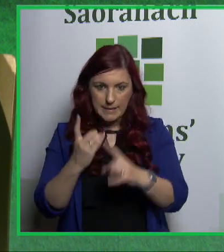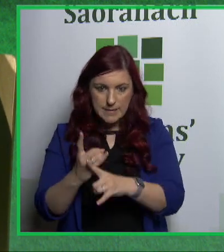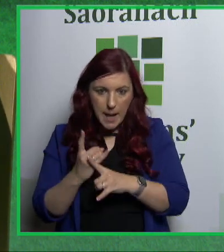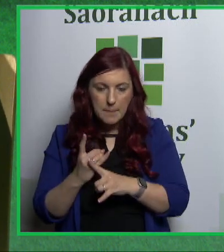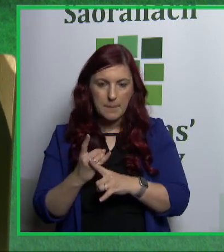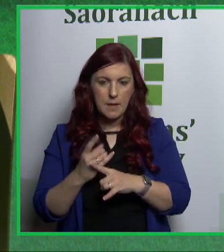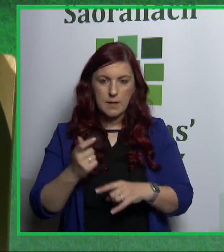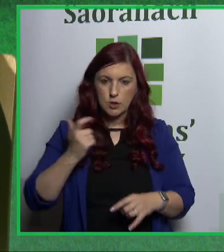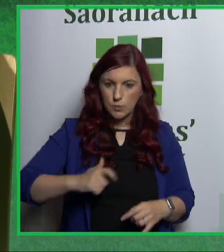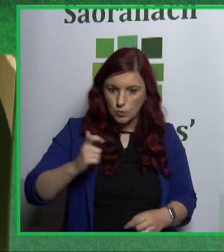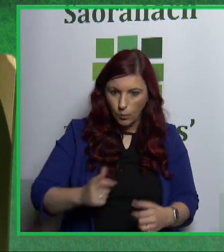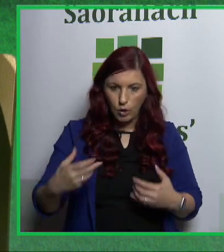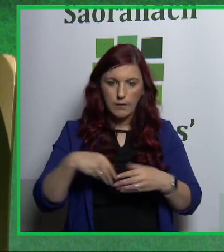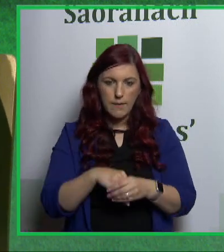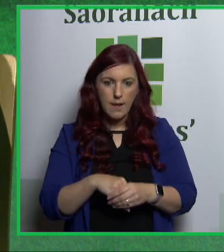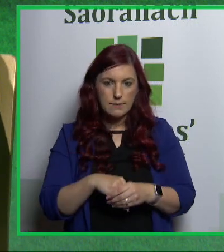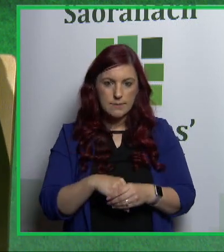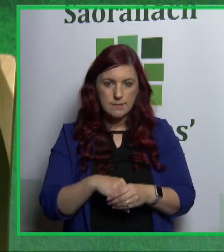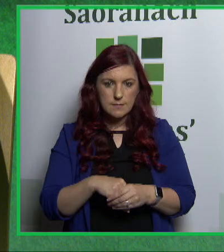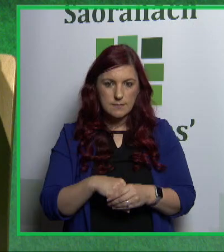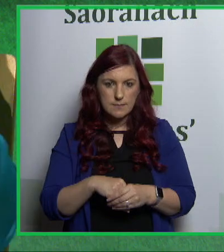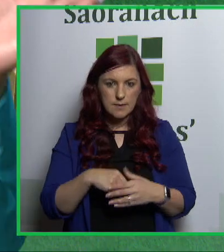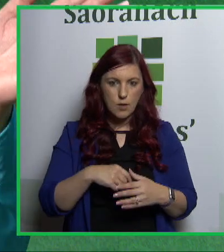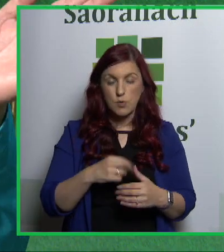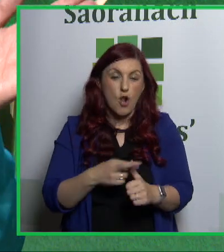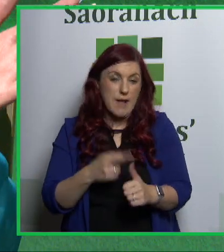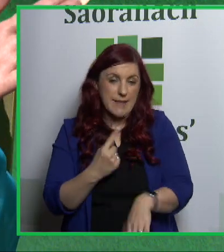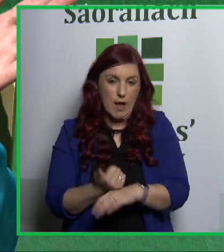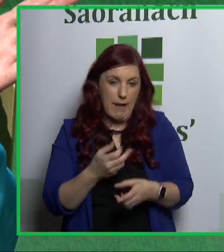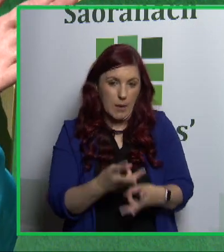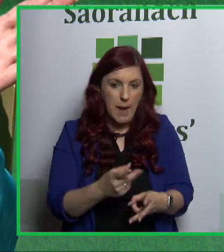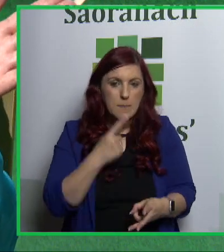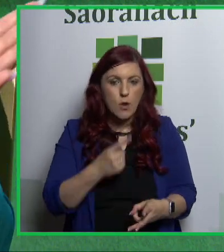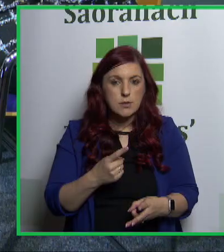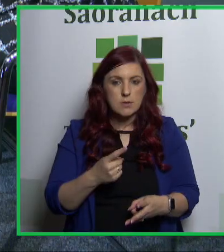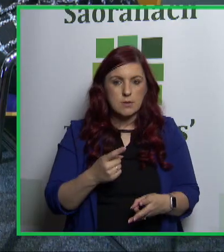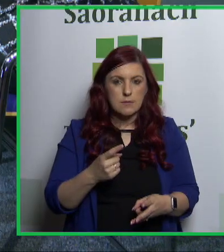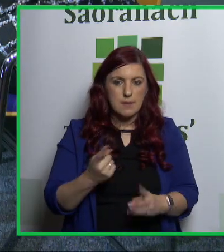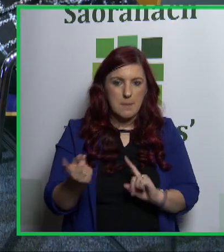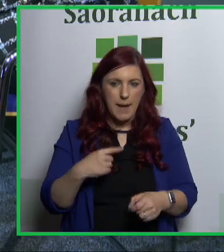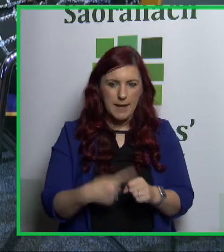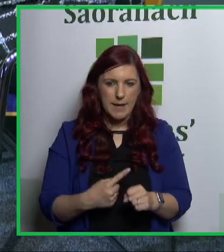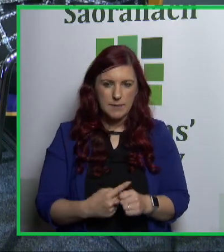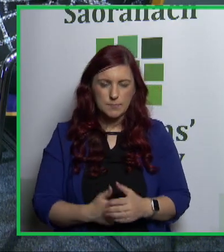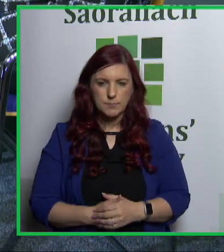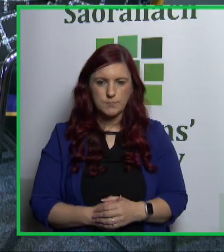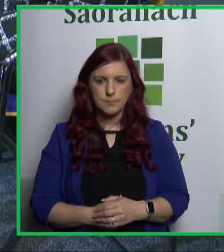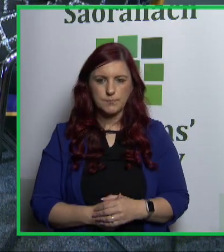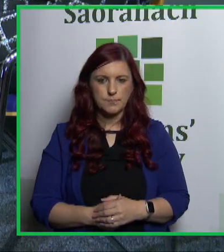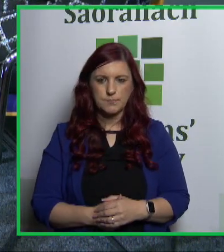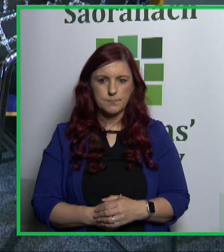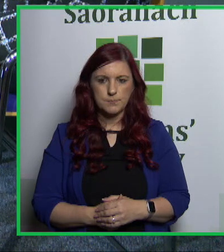Social workers got involved. See, they were already involved because I was in... And Shannon, the difficulty, and I probably should explain, is